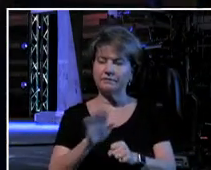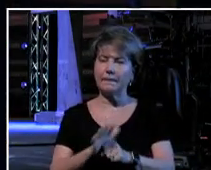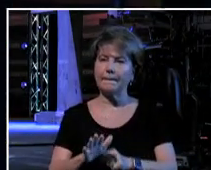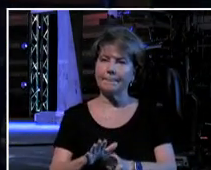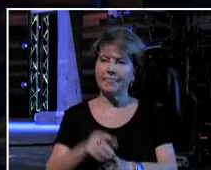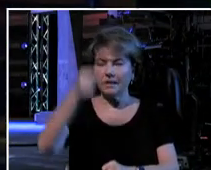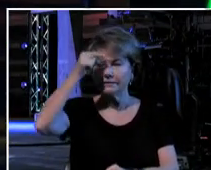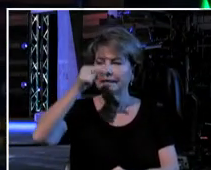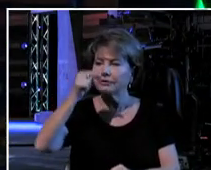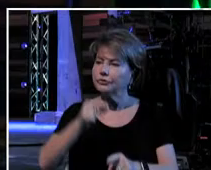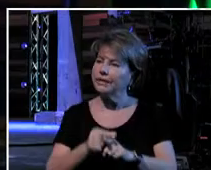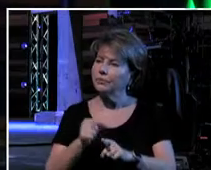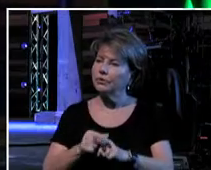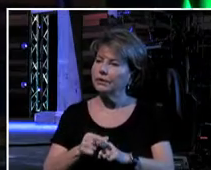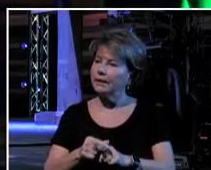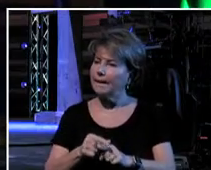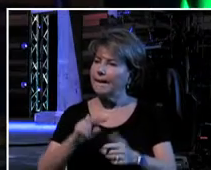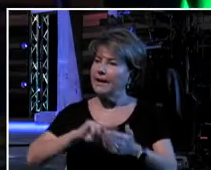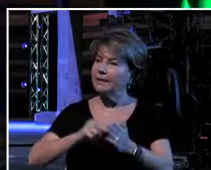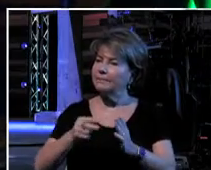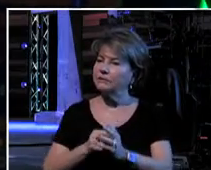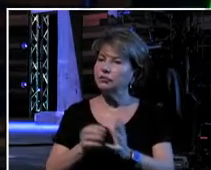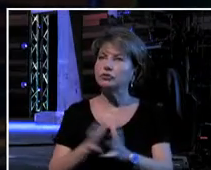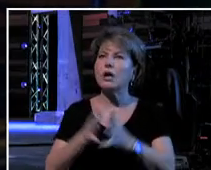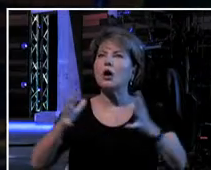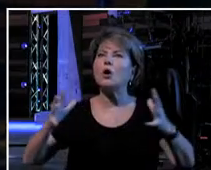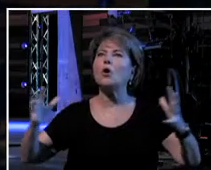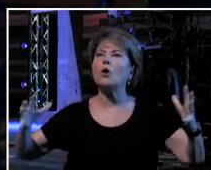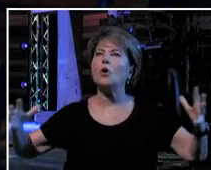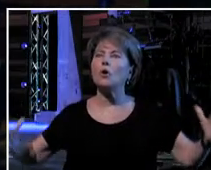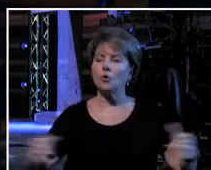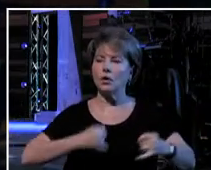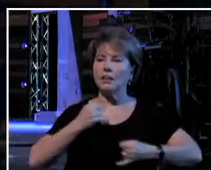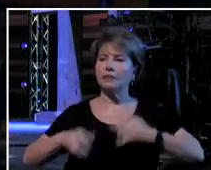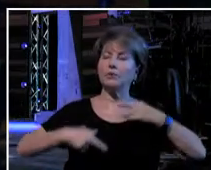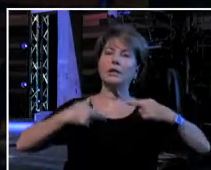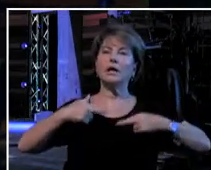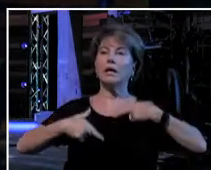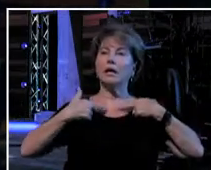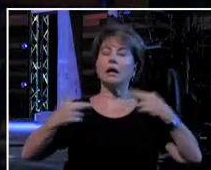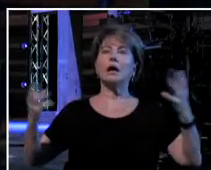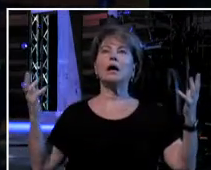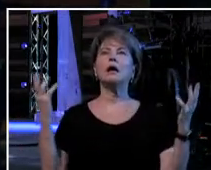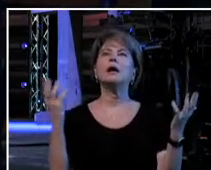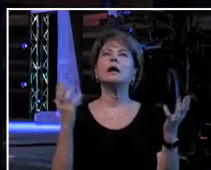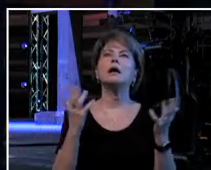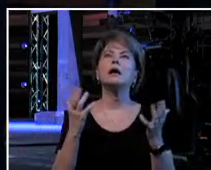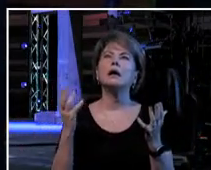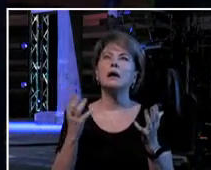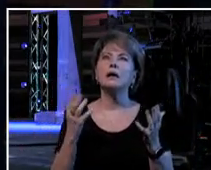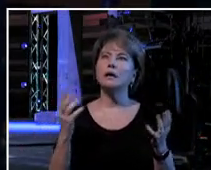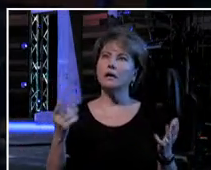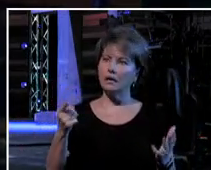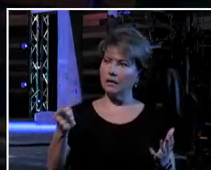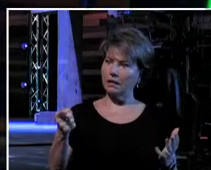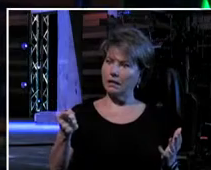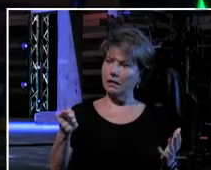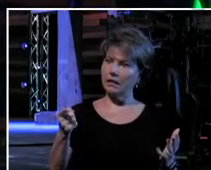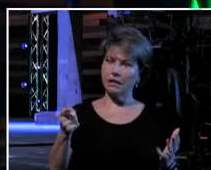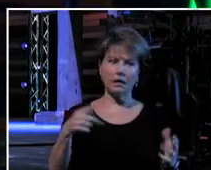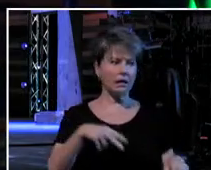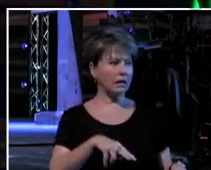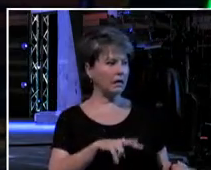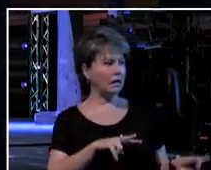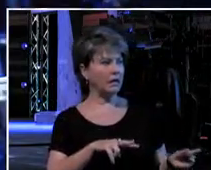it meant overjoyed. It meant they rejoiced. They had that moment. Oh my goodness, it's him. It's